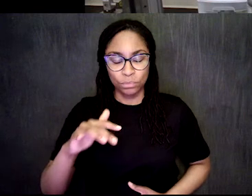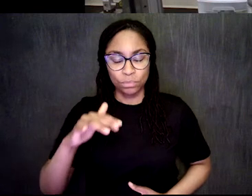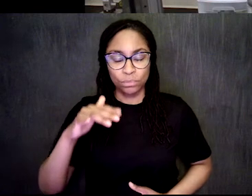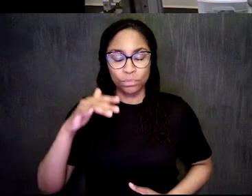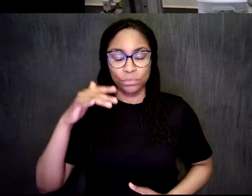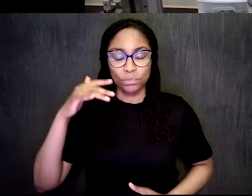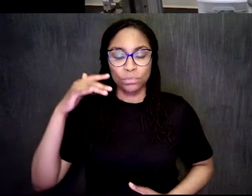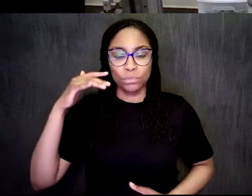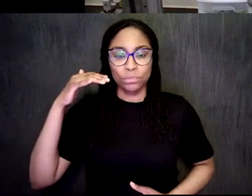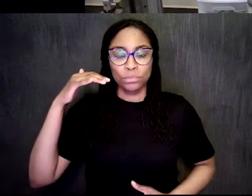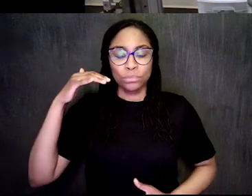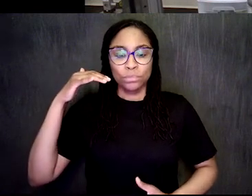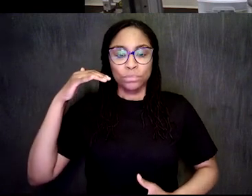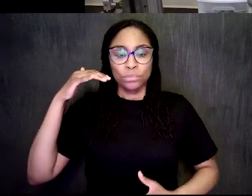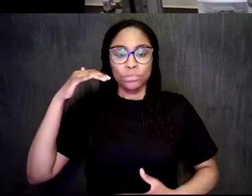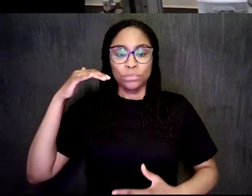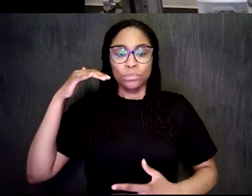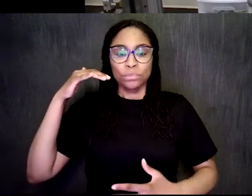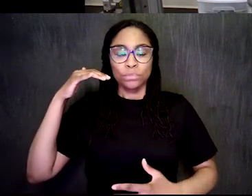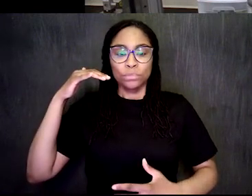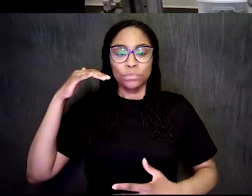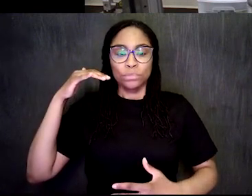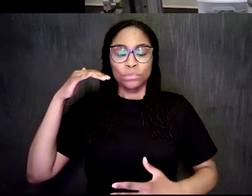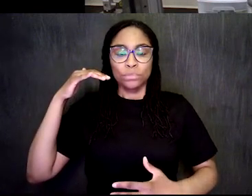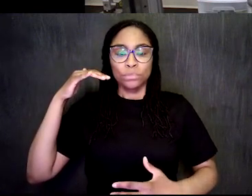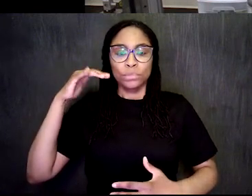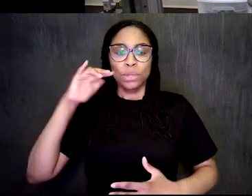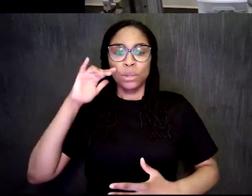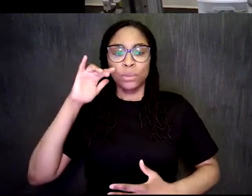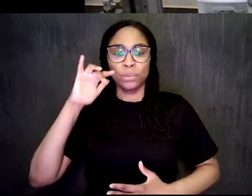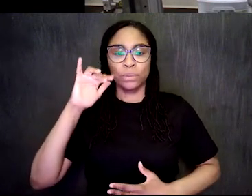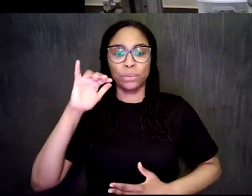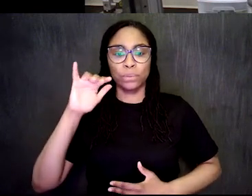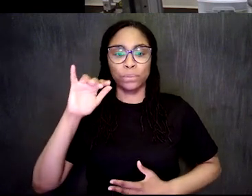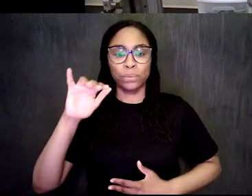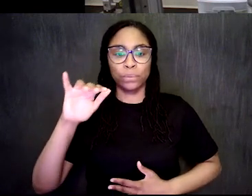Here we go. A couple more. Inhale.